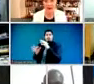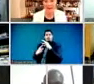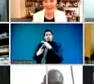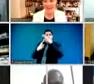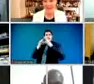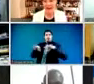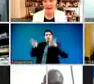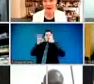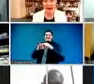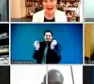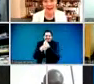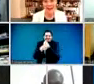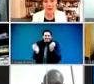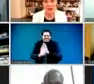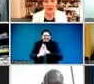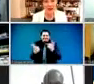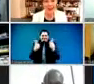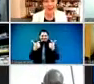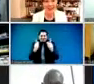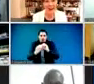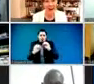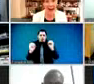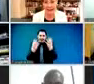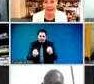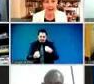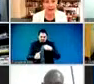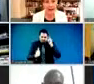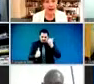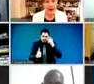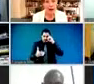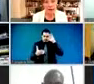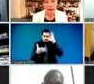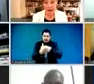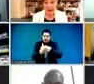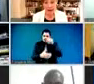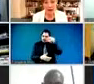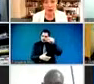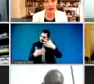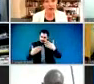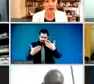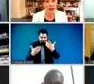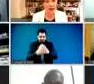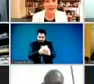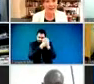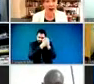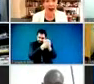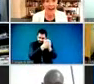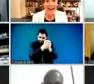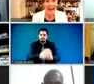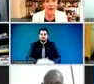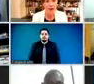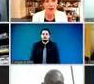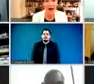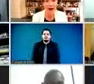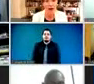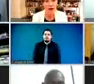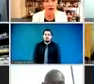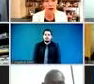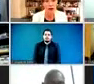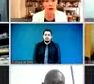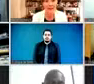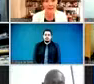that. Edmund, Yakani, we have an interesting question here. Is there any kind of manual